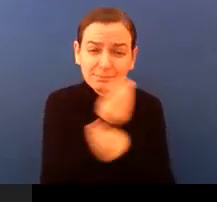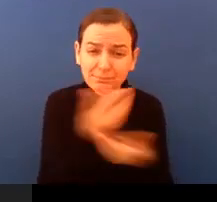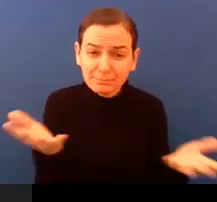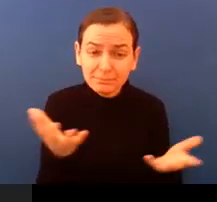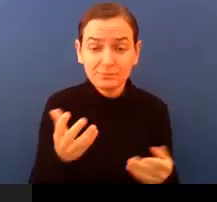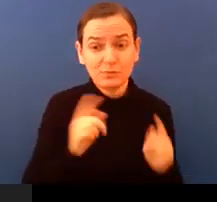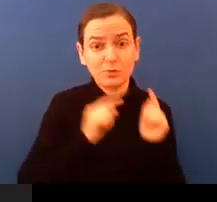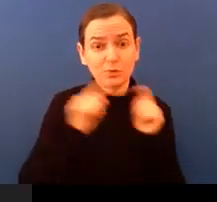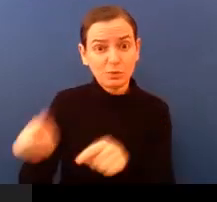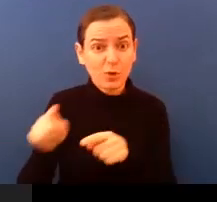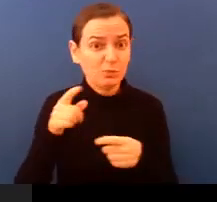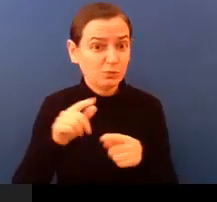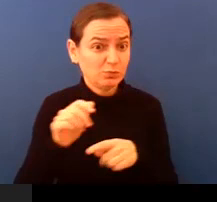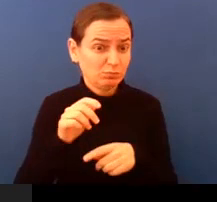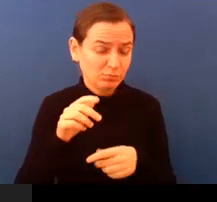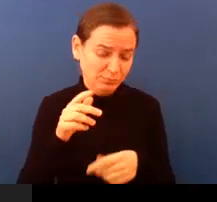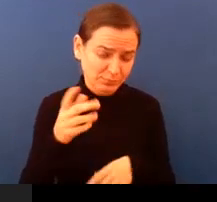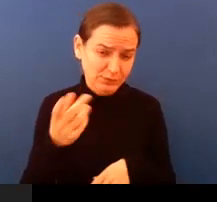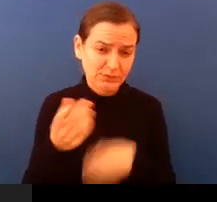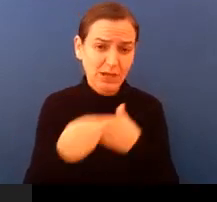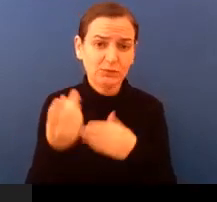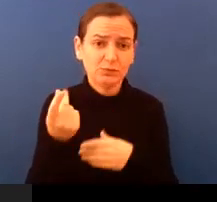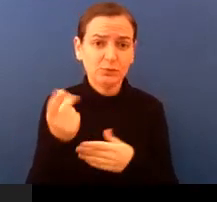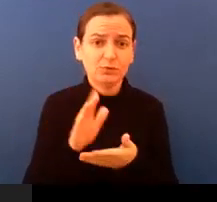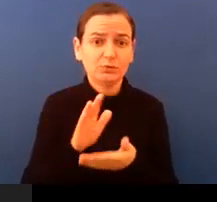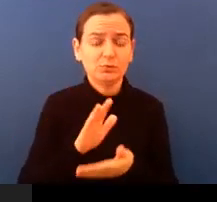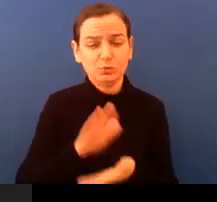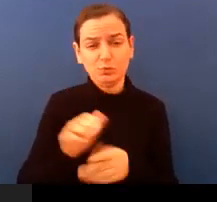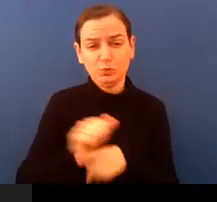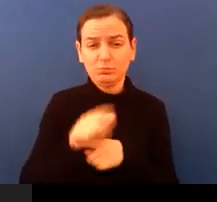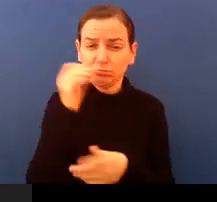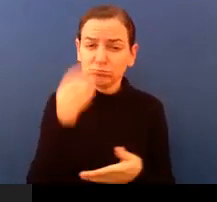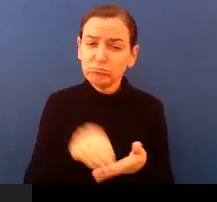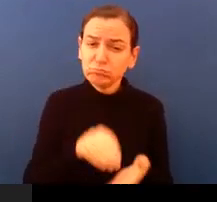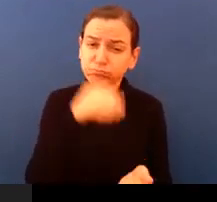the school and then they go home with a guide dog trainer, or you may,